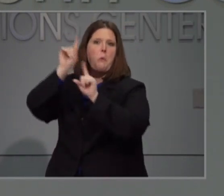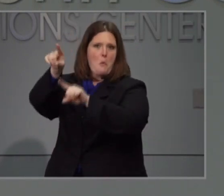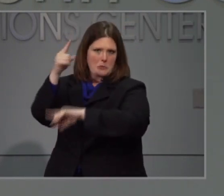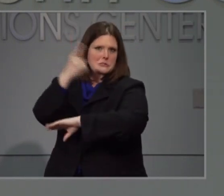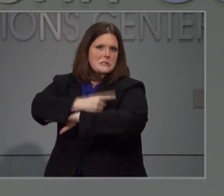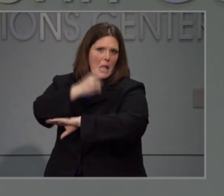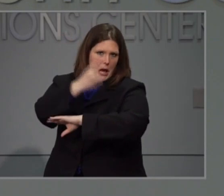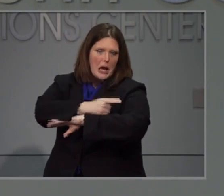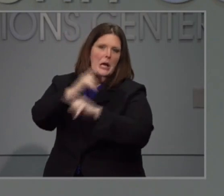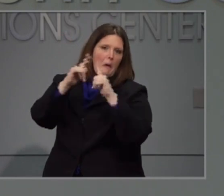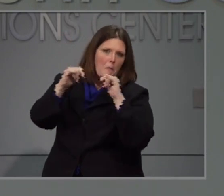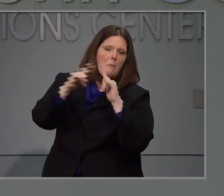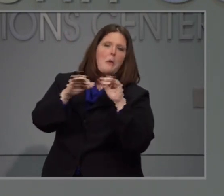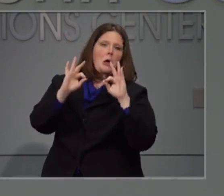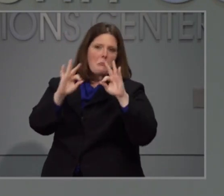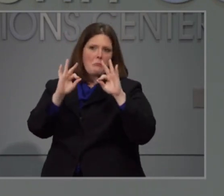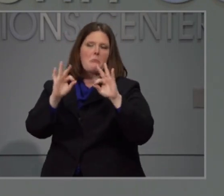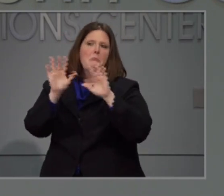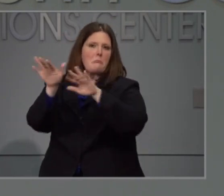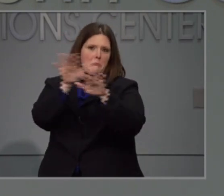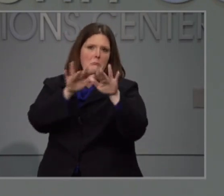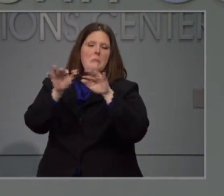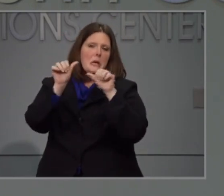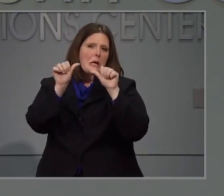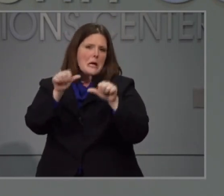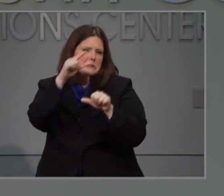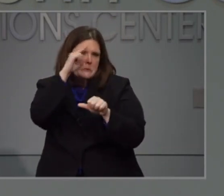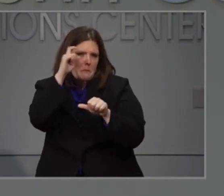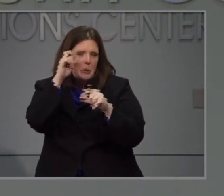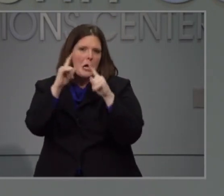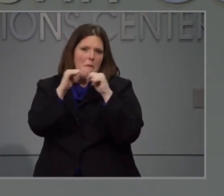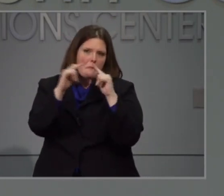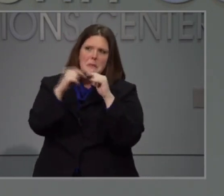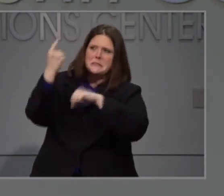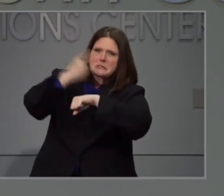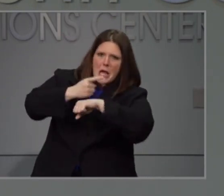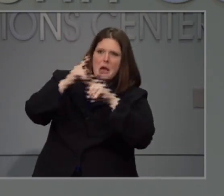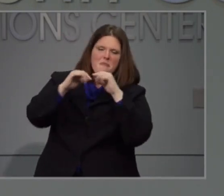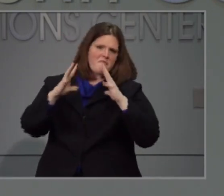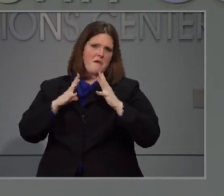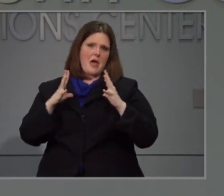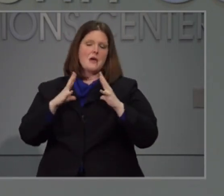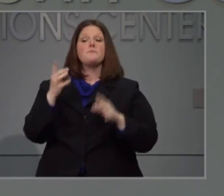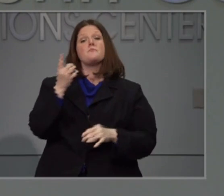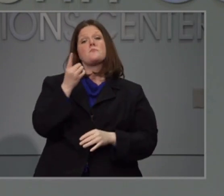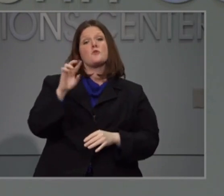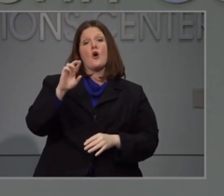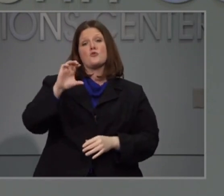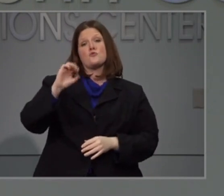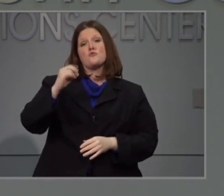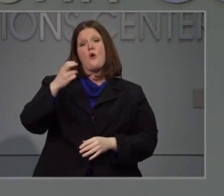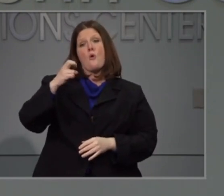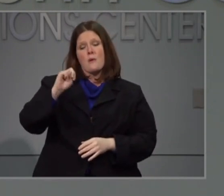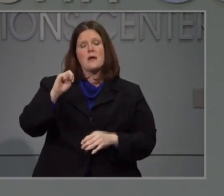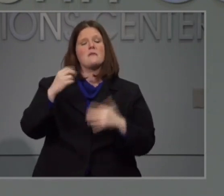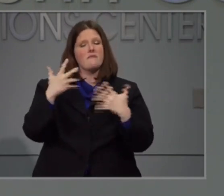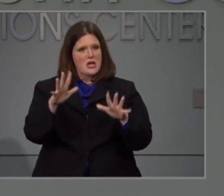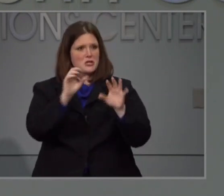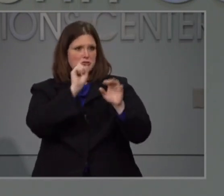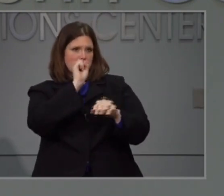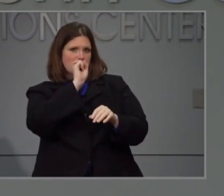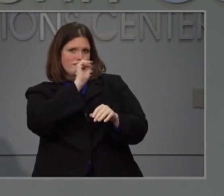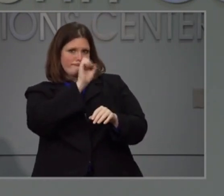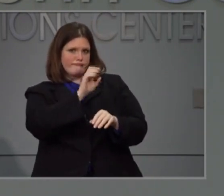and Dr. Cohen has provided with the Department of Health and Human Services the CDC guidelines that